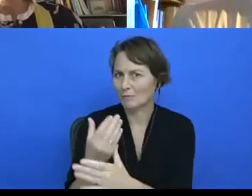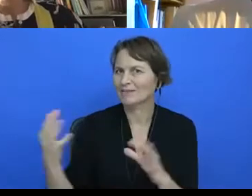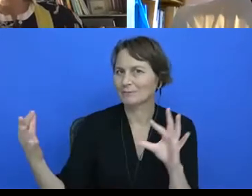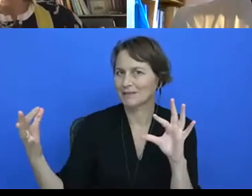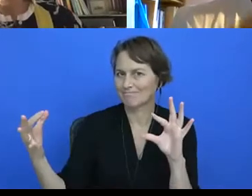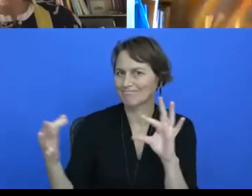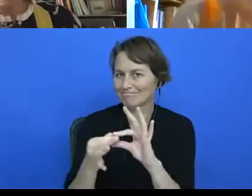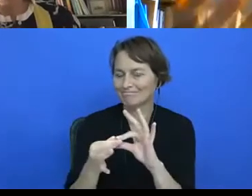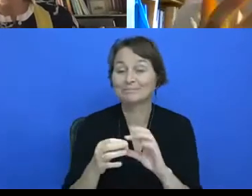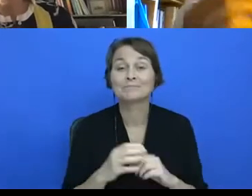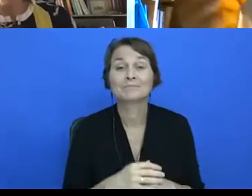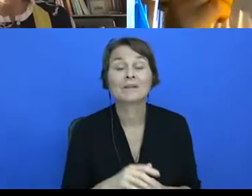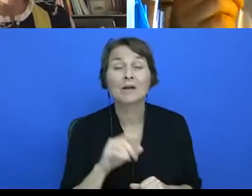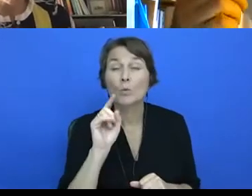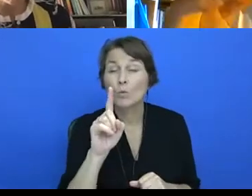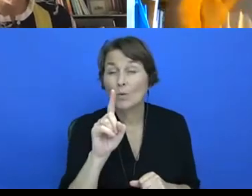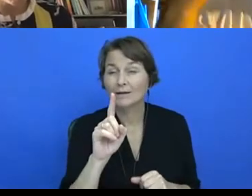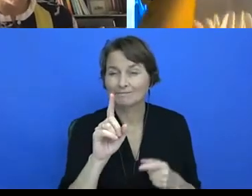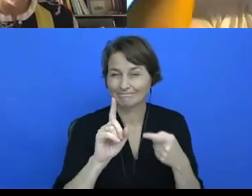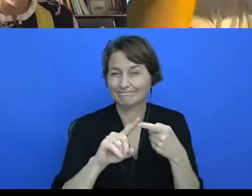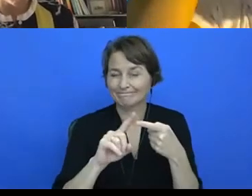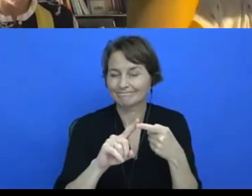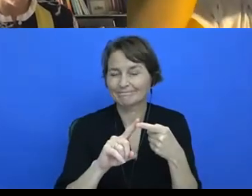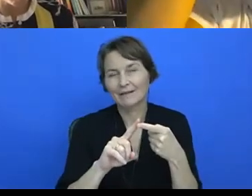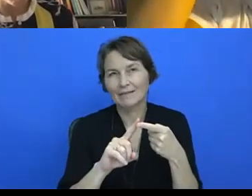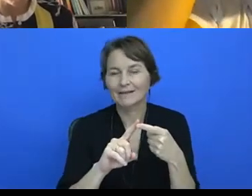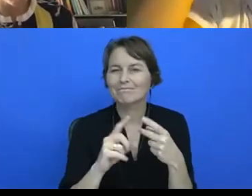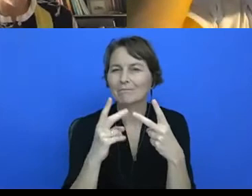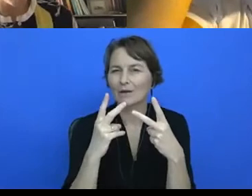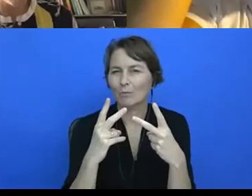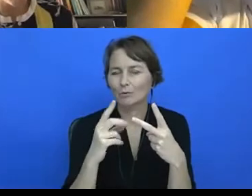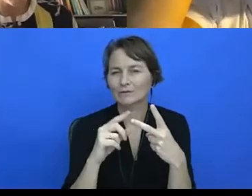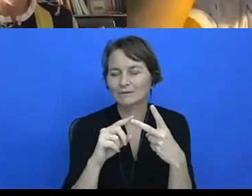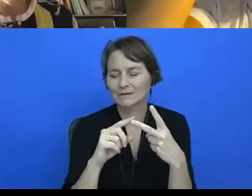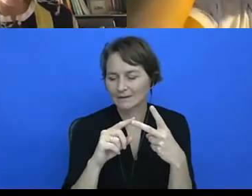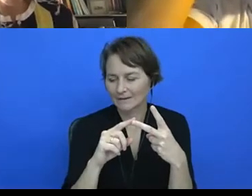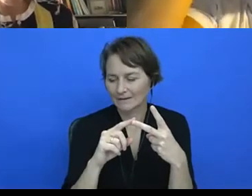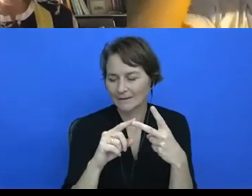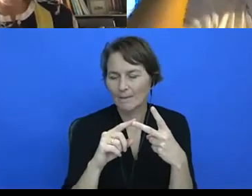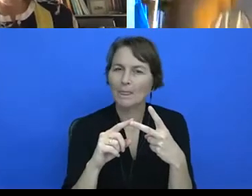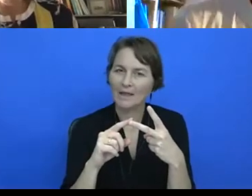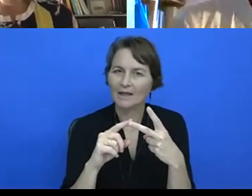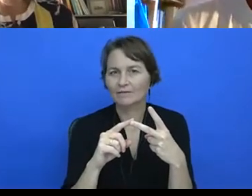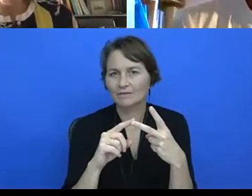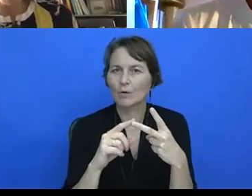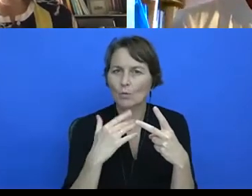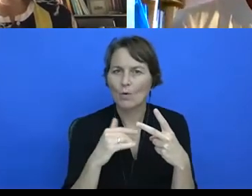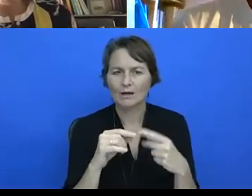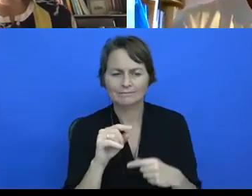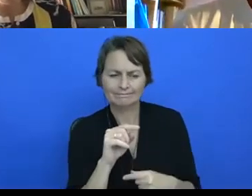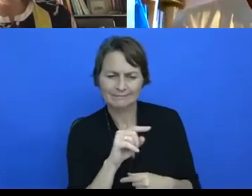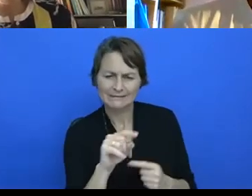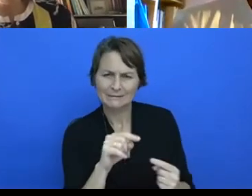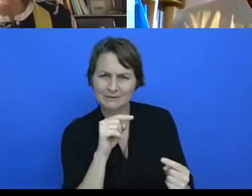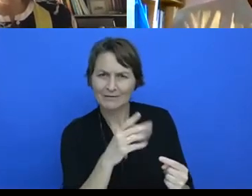that's quite important, perhaps, in making certain things work in a way, and that is if you